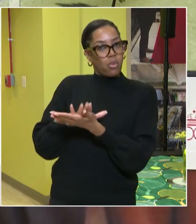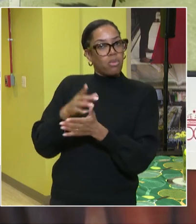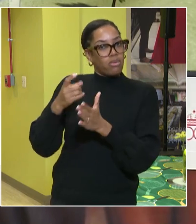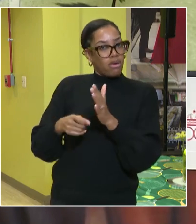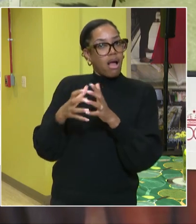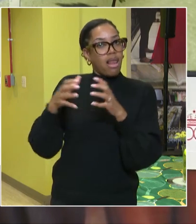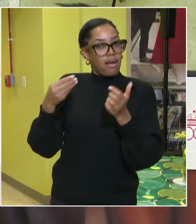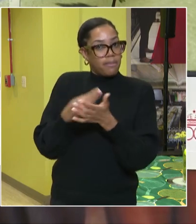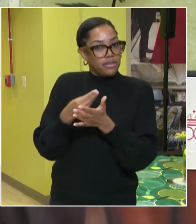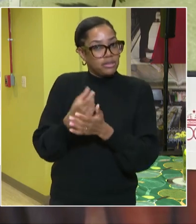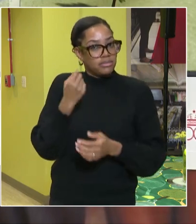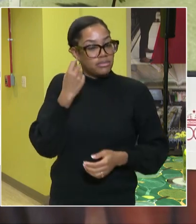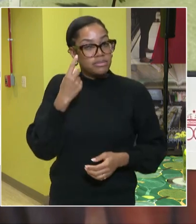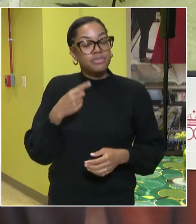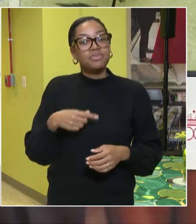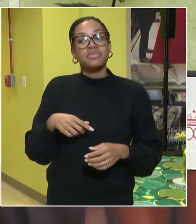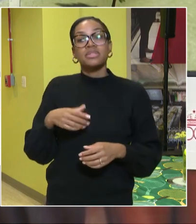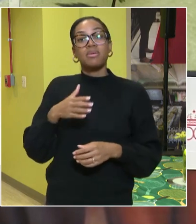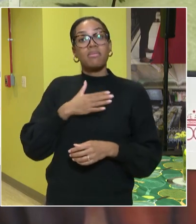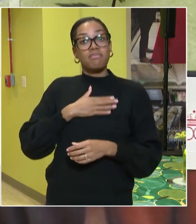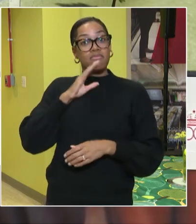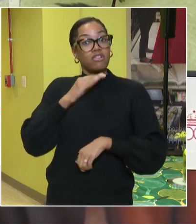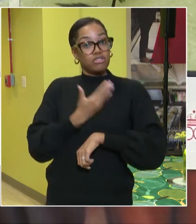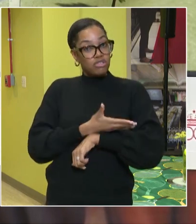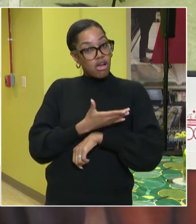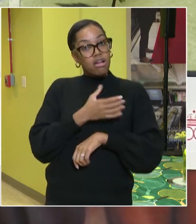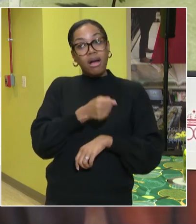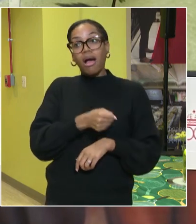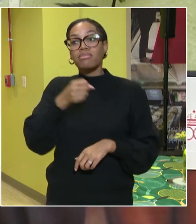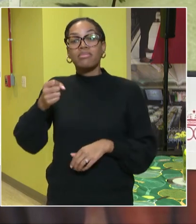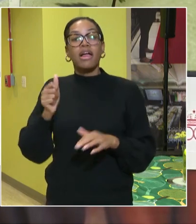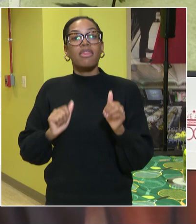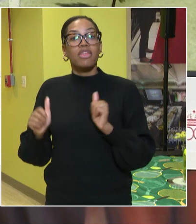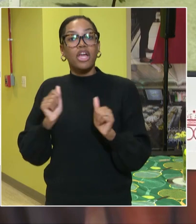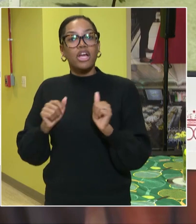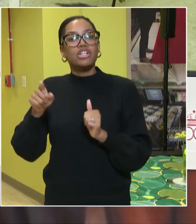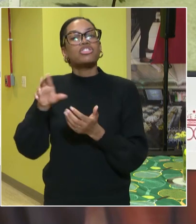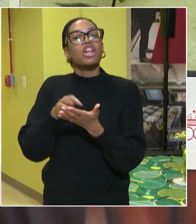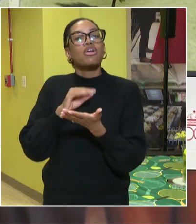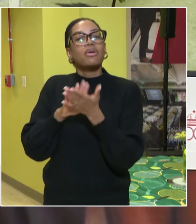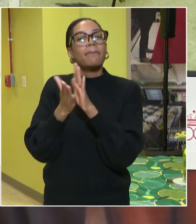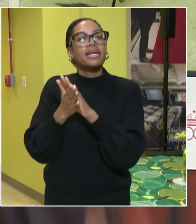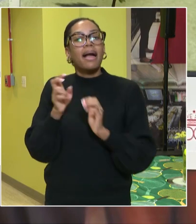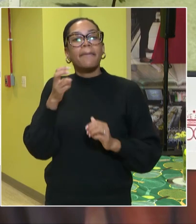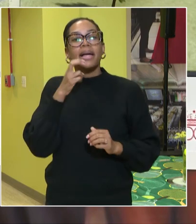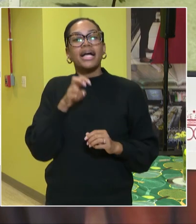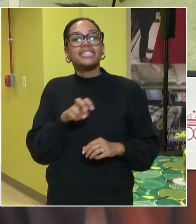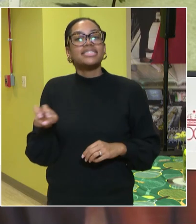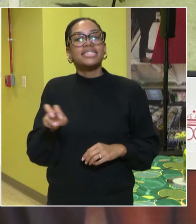in that week that she was taking theater, she learned to be a snake.